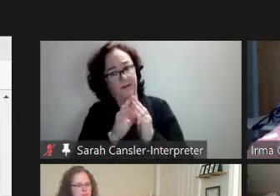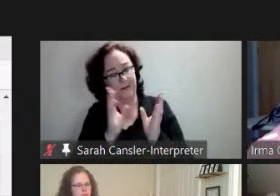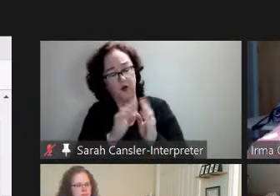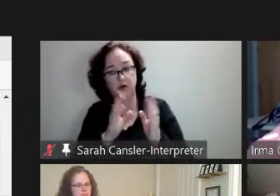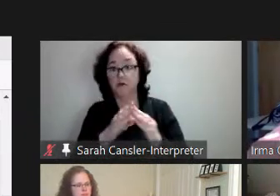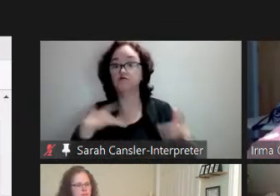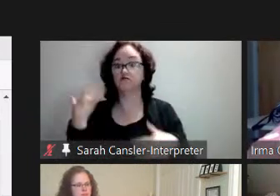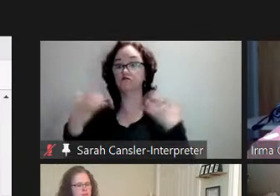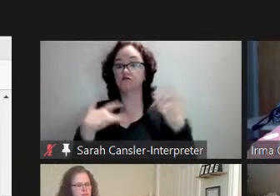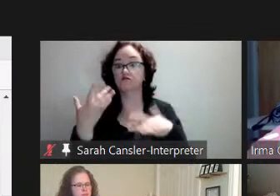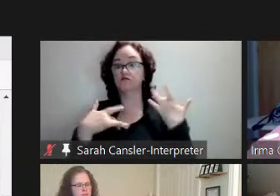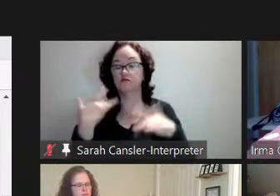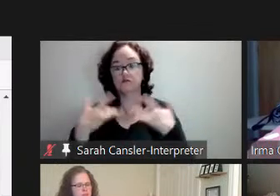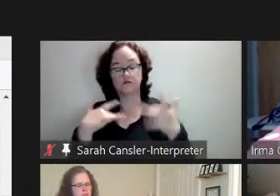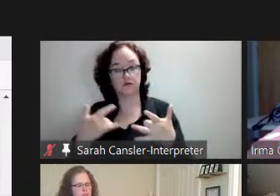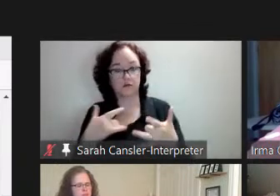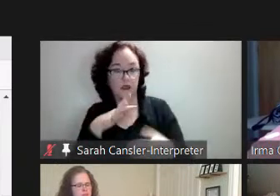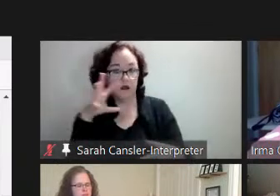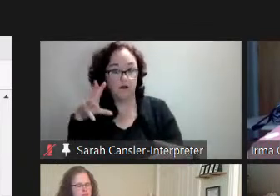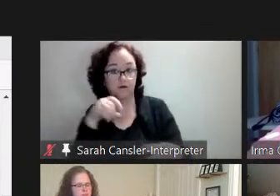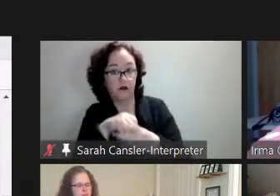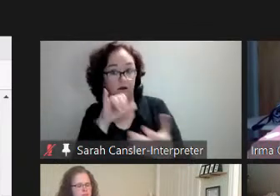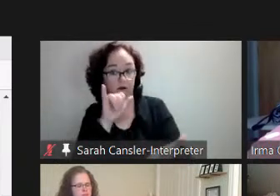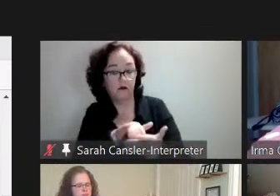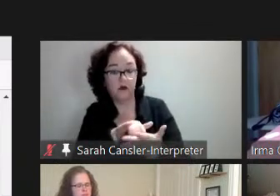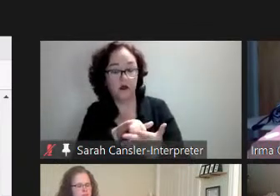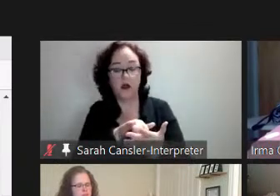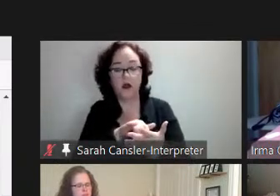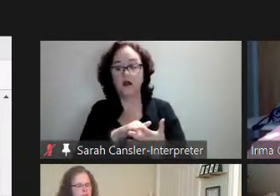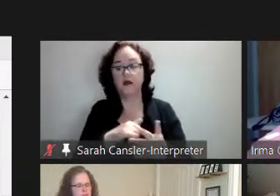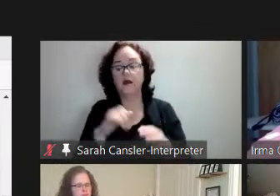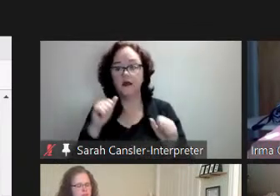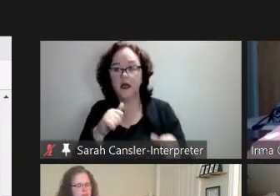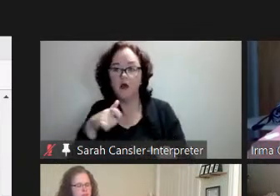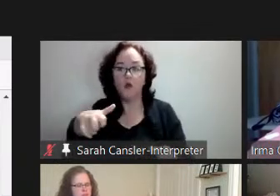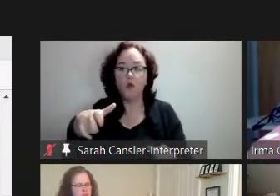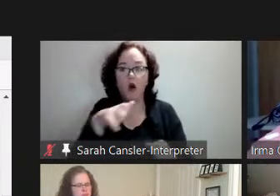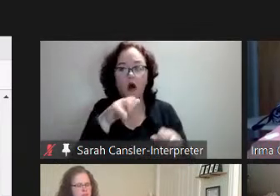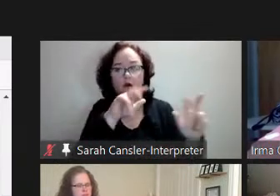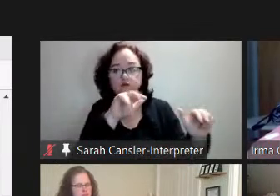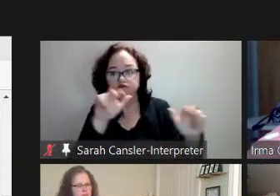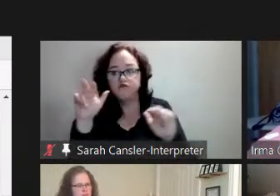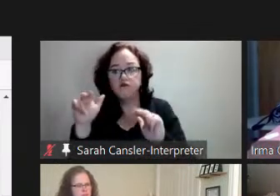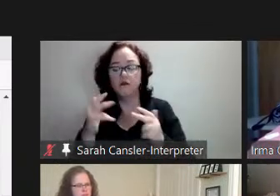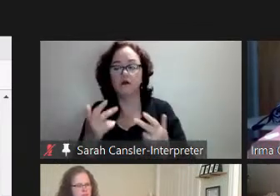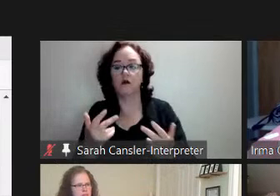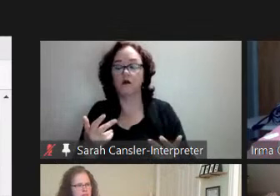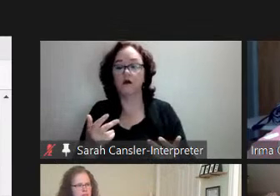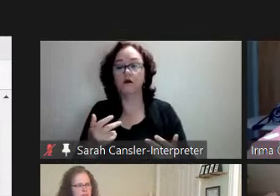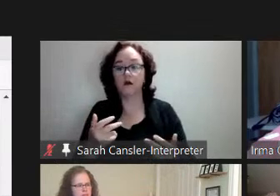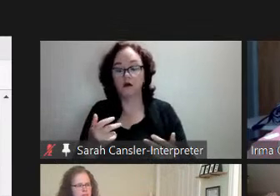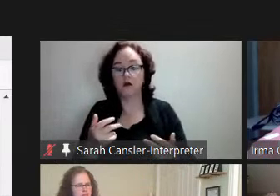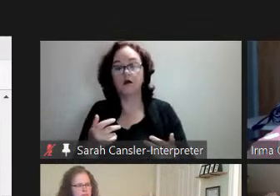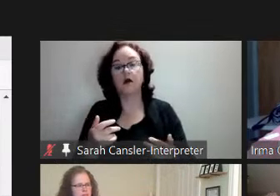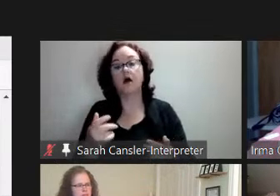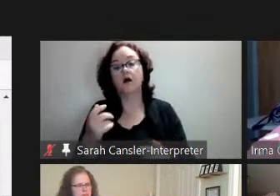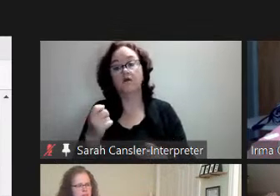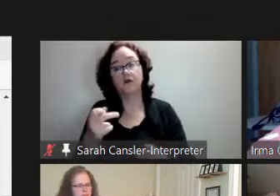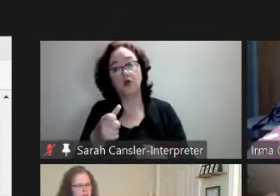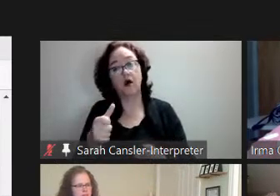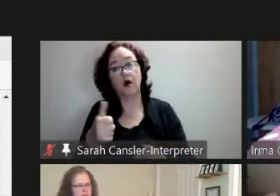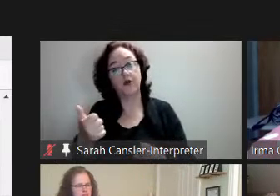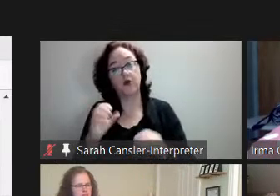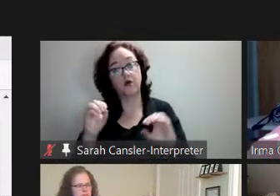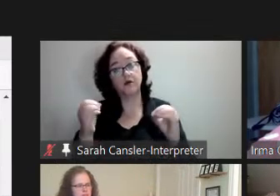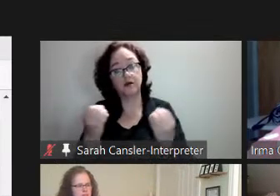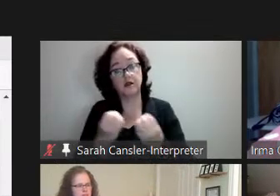excited to be a part of that and be able to do a walkthrough. And, you know, as we were talking, a few other organizations that I've worked